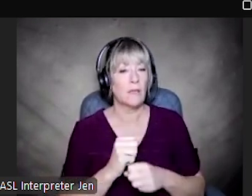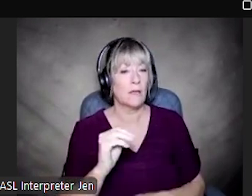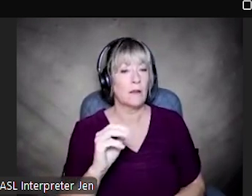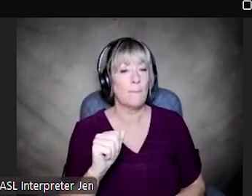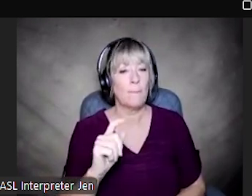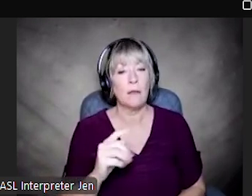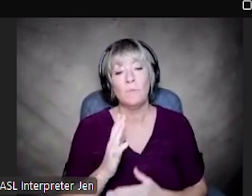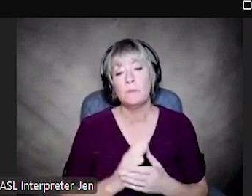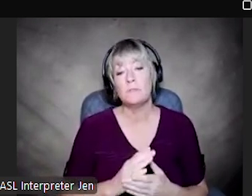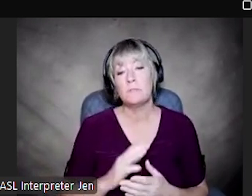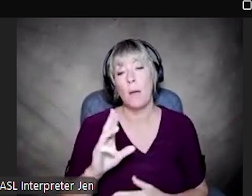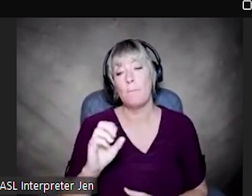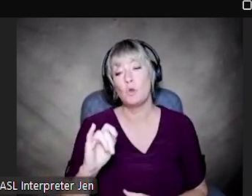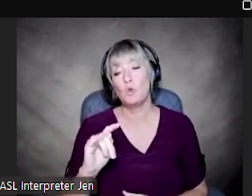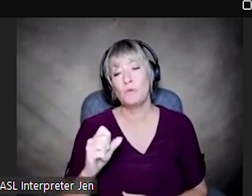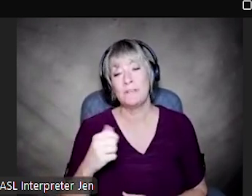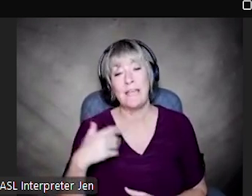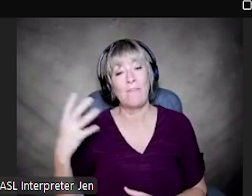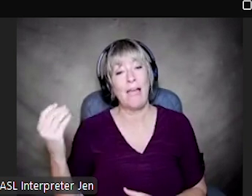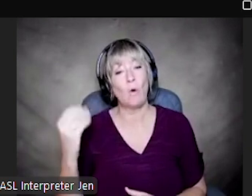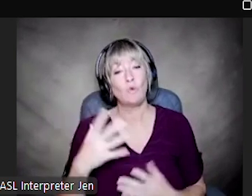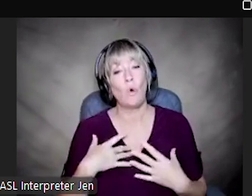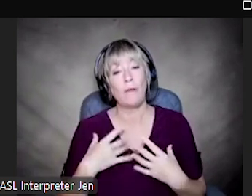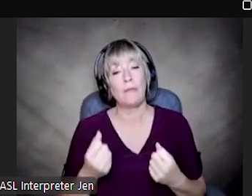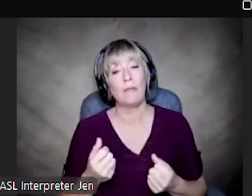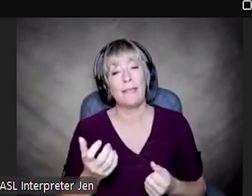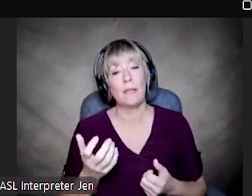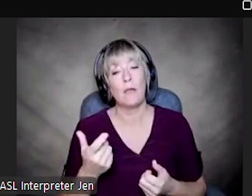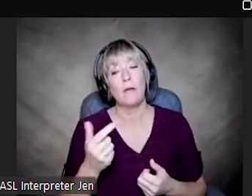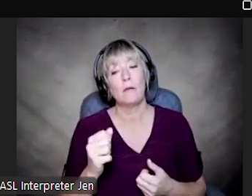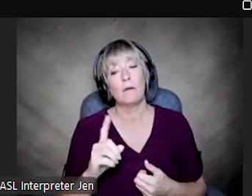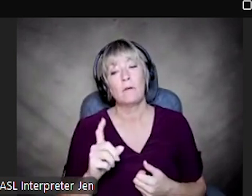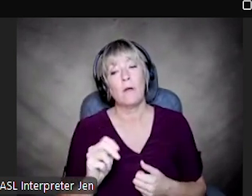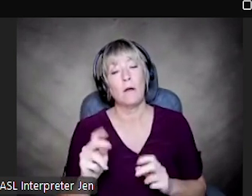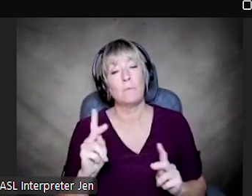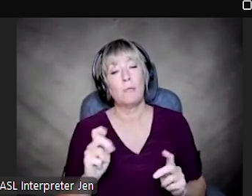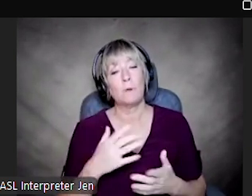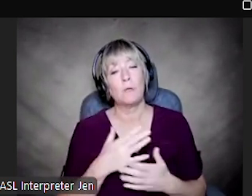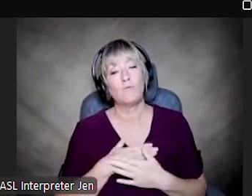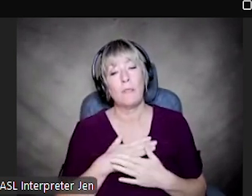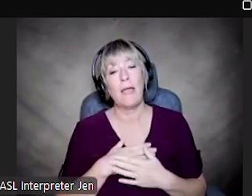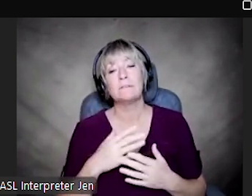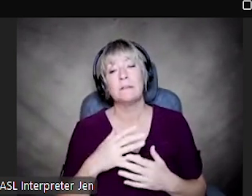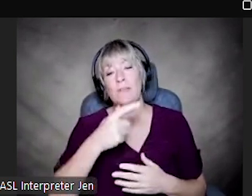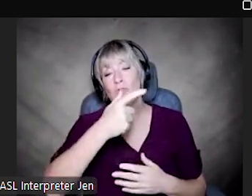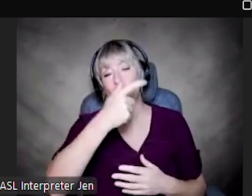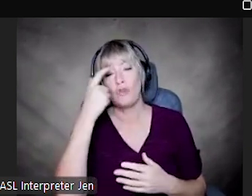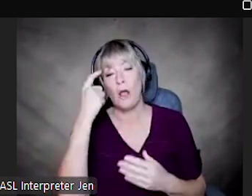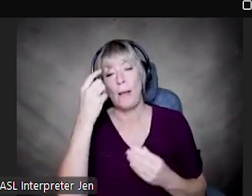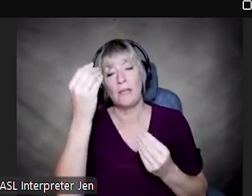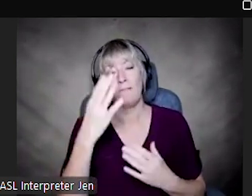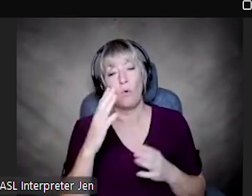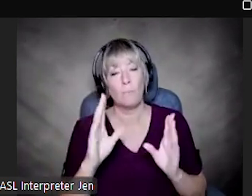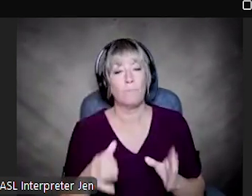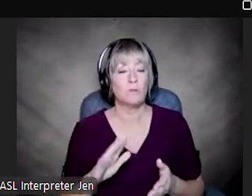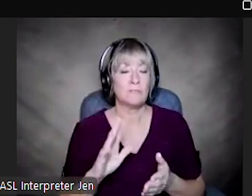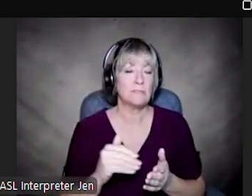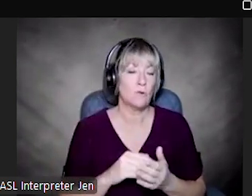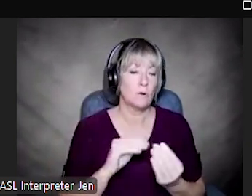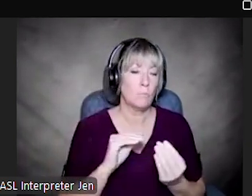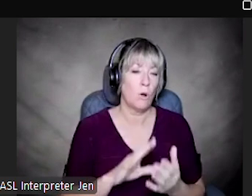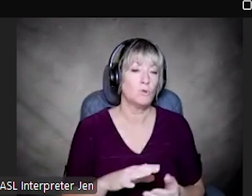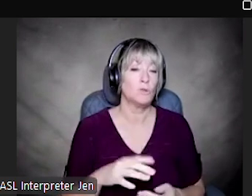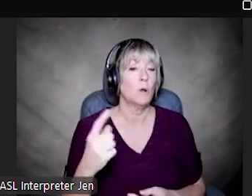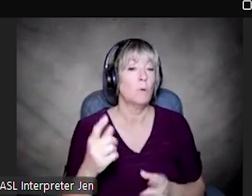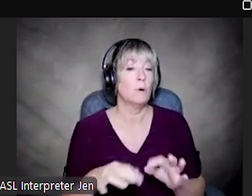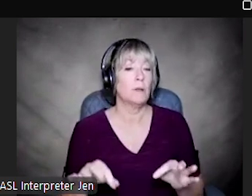empath units even have outdoor healing gardens where people can go and relax. And the whole site is really trauma informed and person centered. And one of the keys